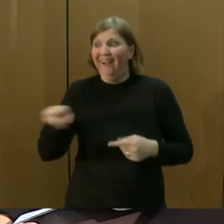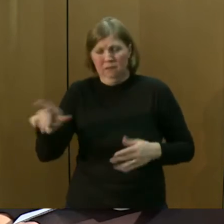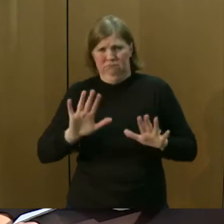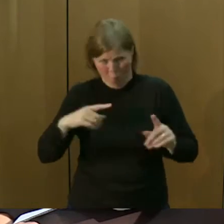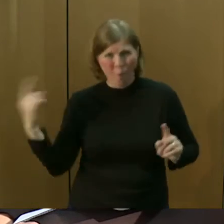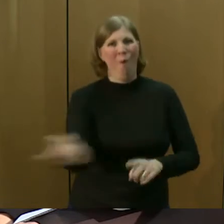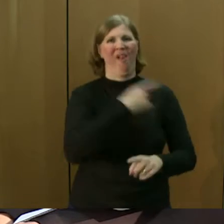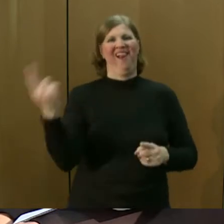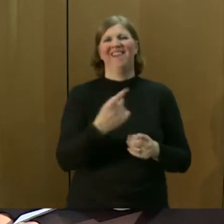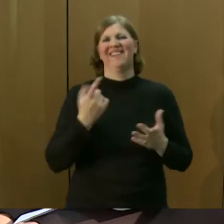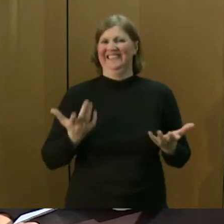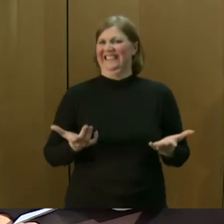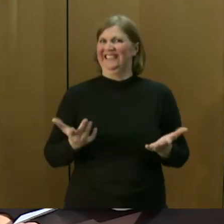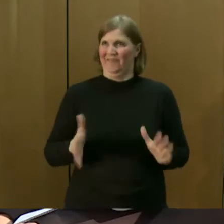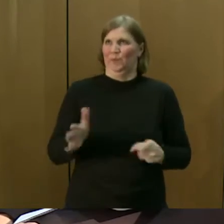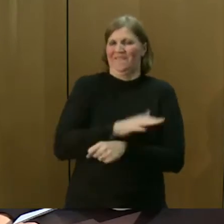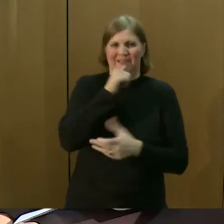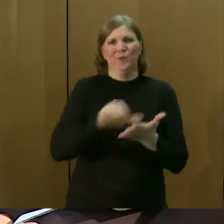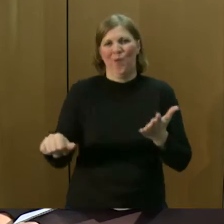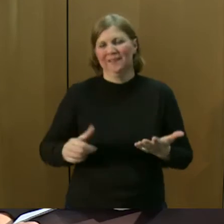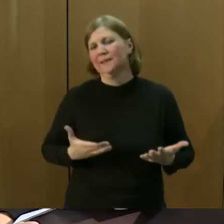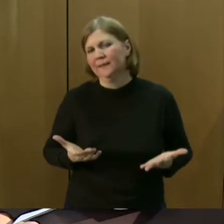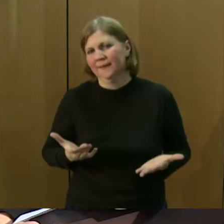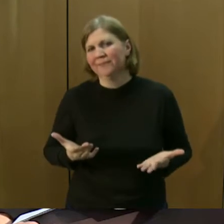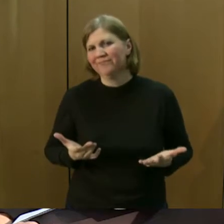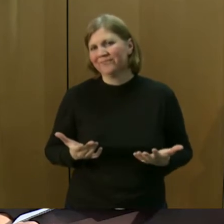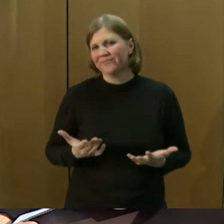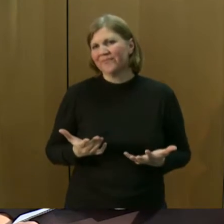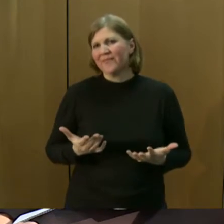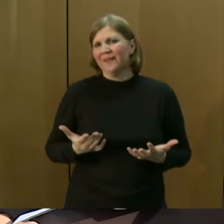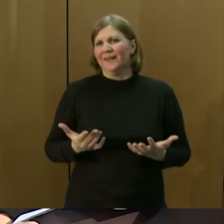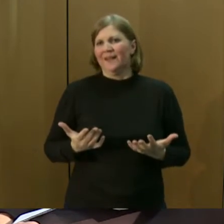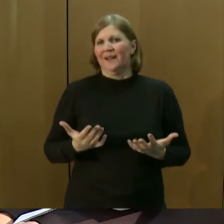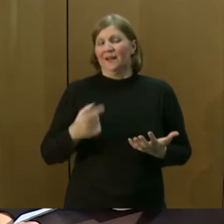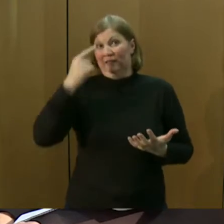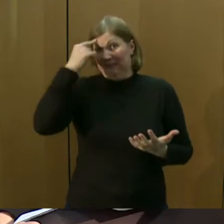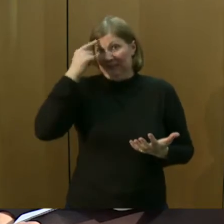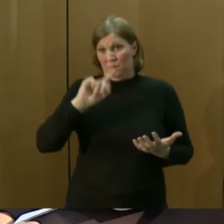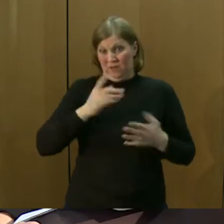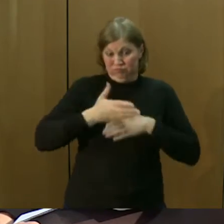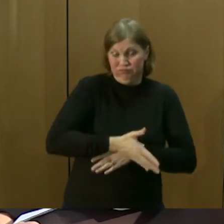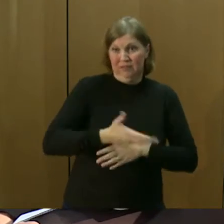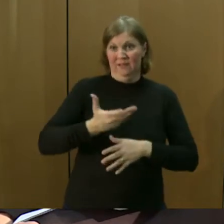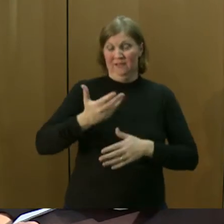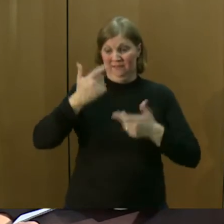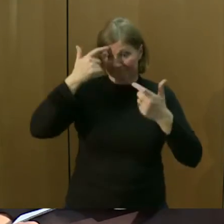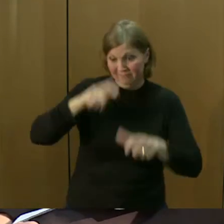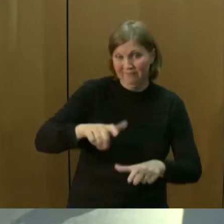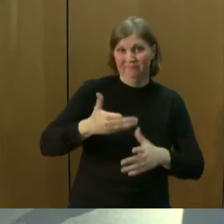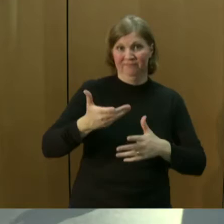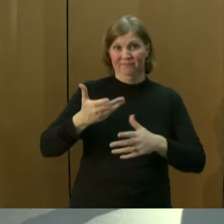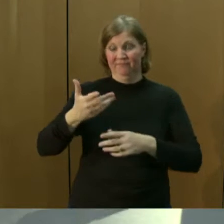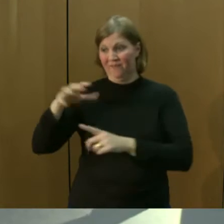into. Yeah. You know, how much work they're going to have to do, where they're going to stay, what's their venue like, what are the expectations. And